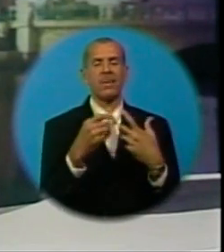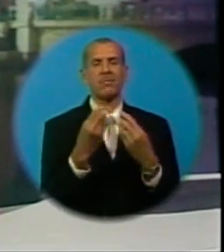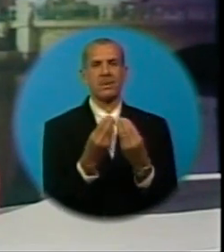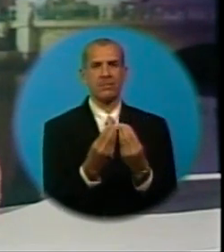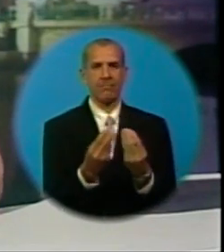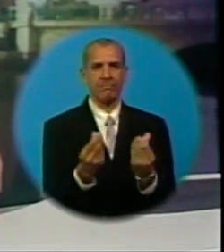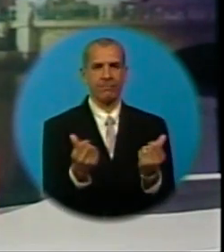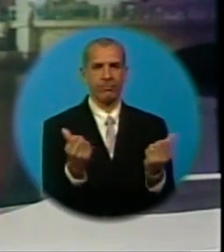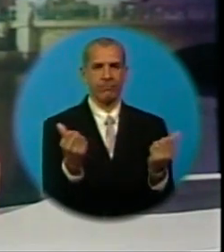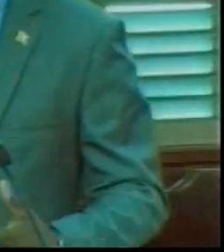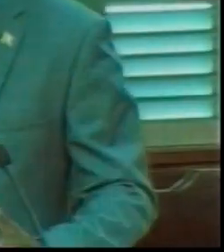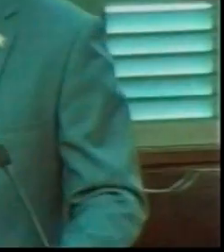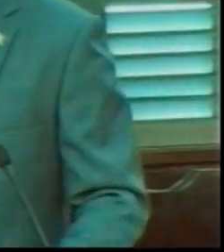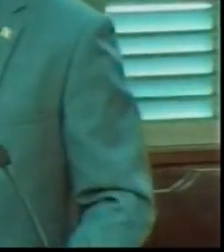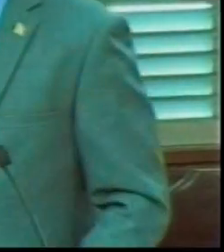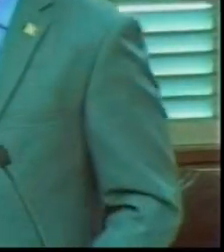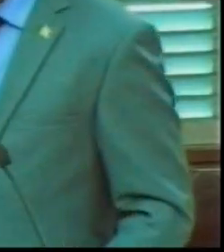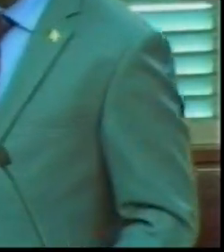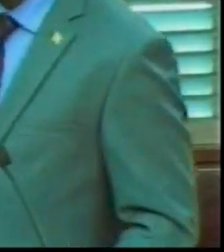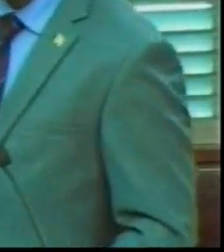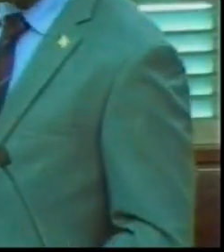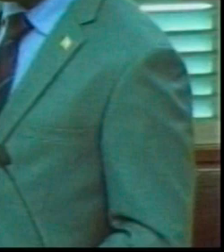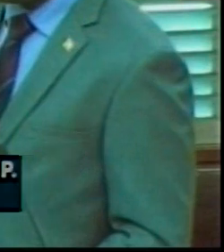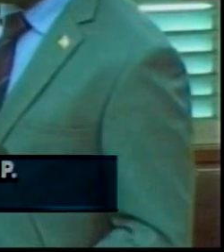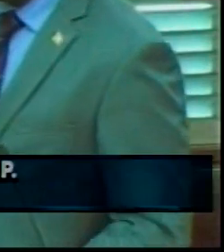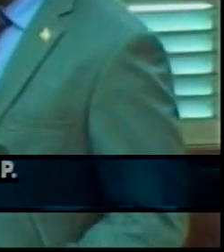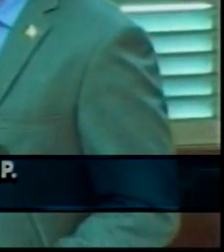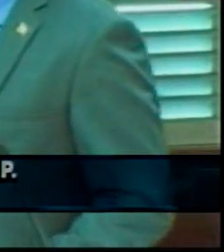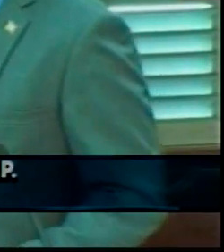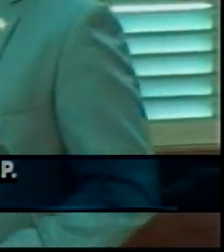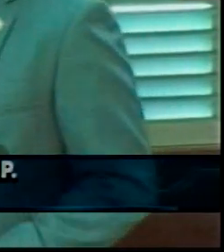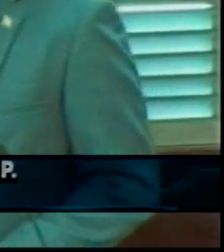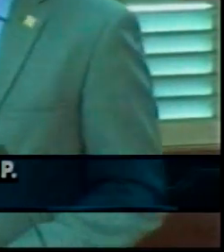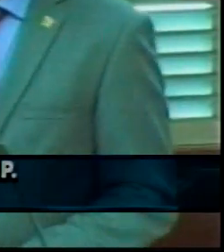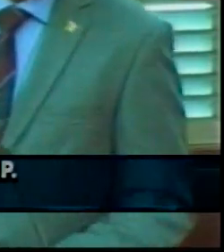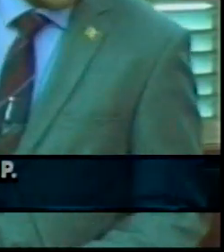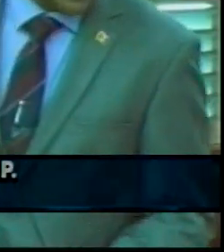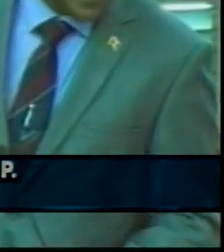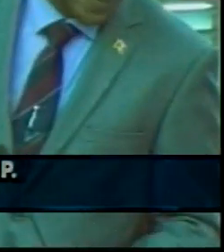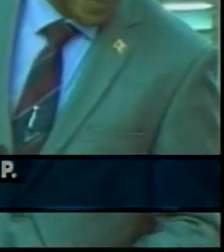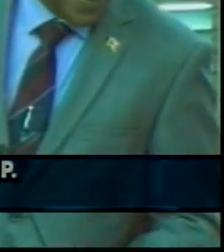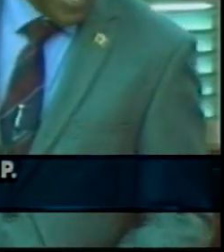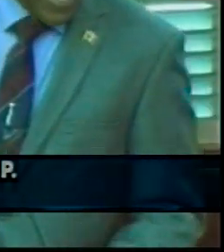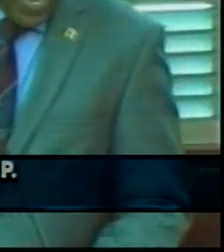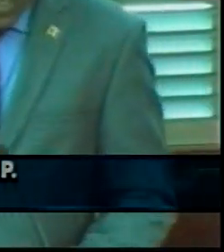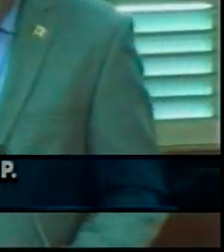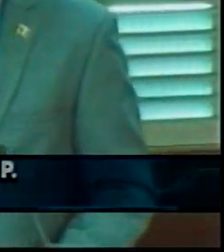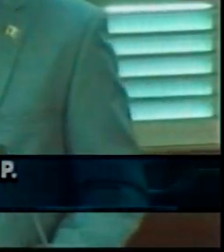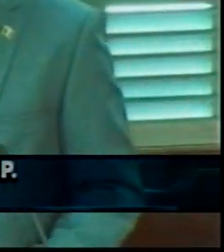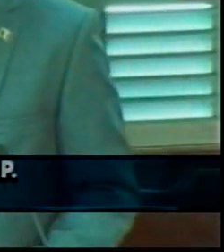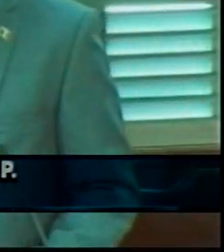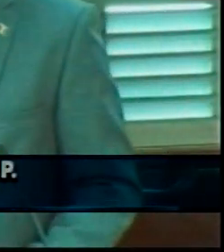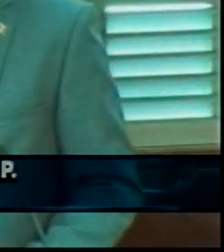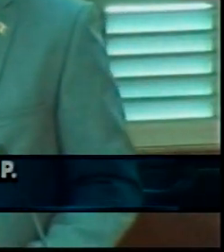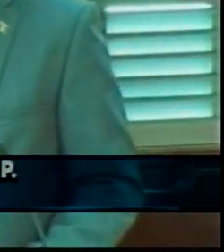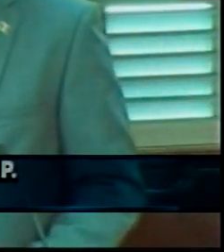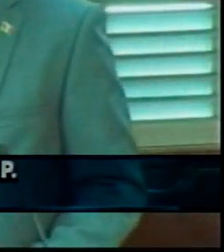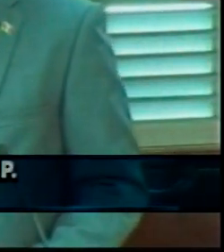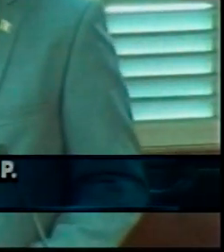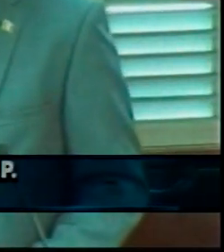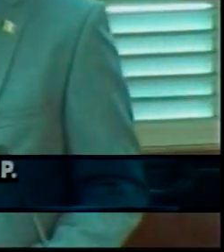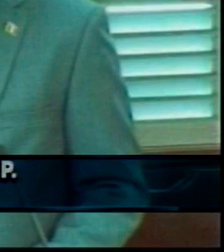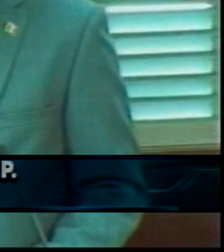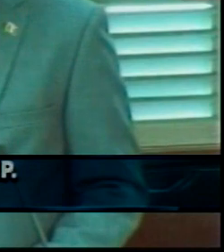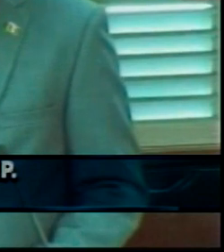addressed. The perception among teachers that they are not being supported at the highest level of